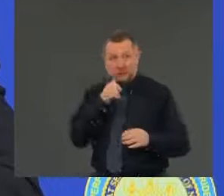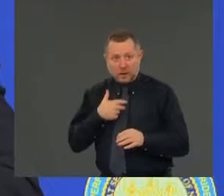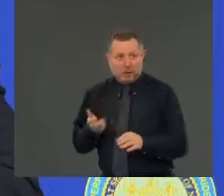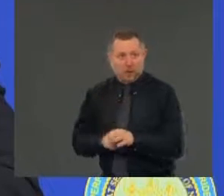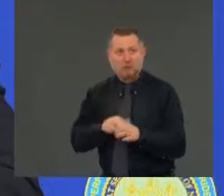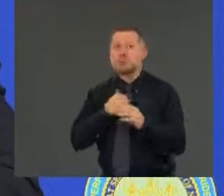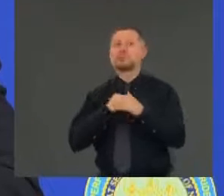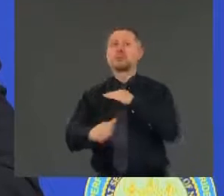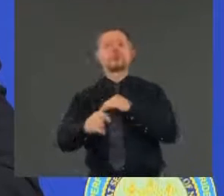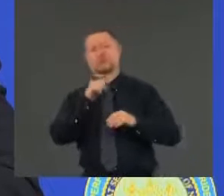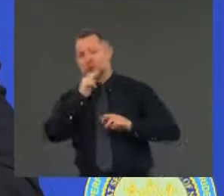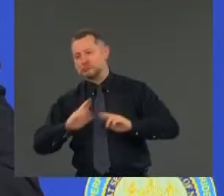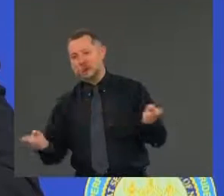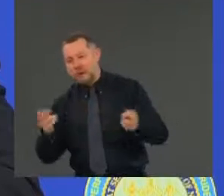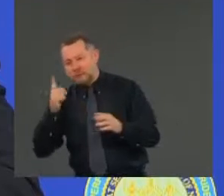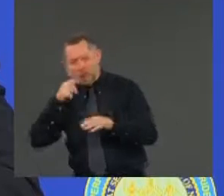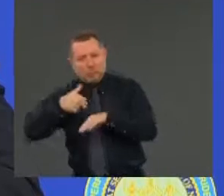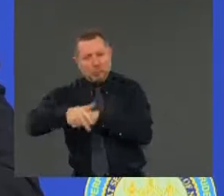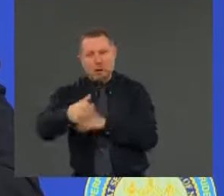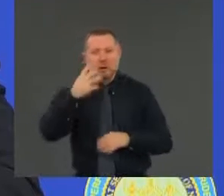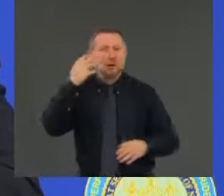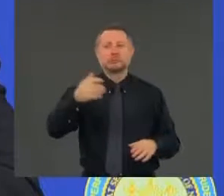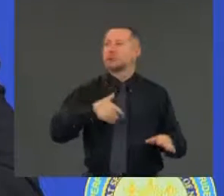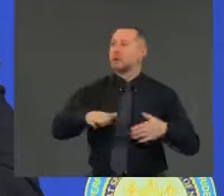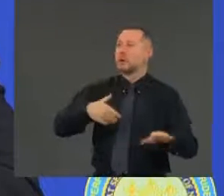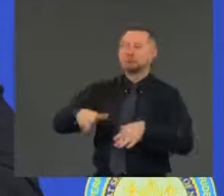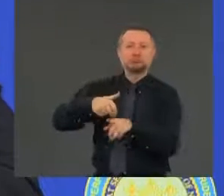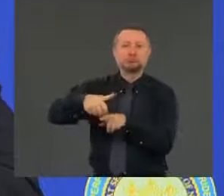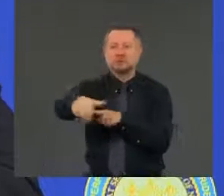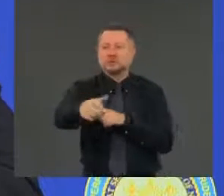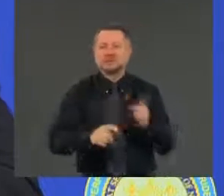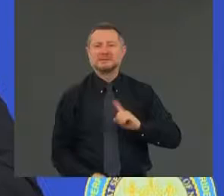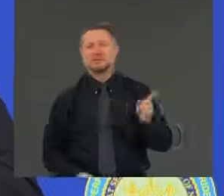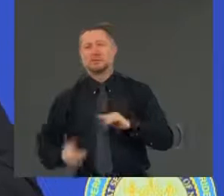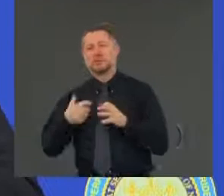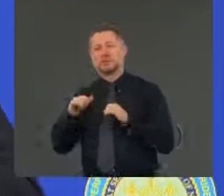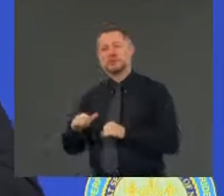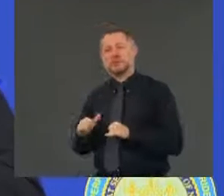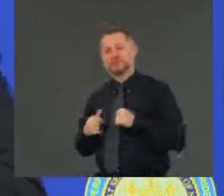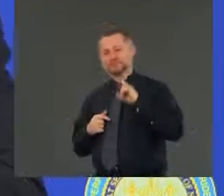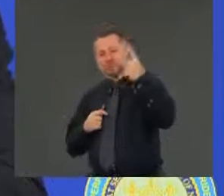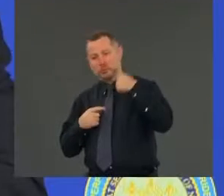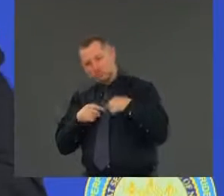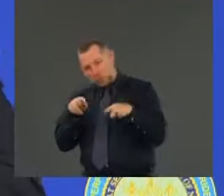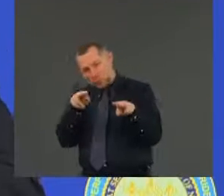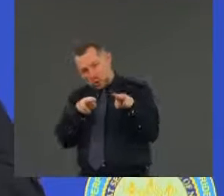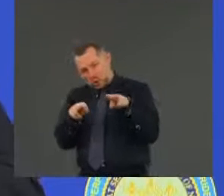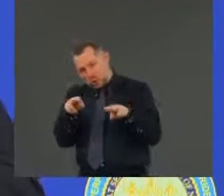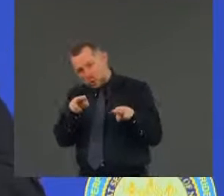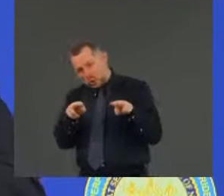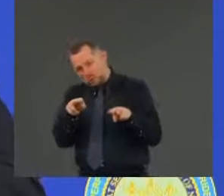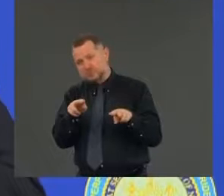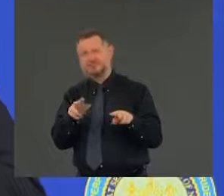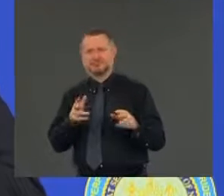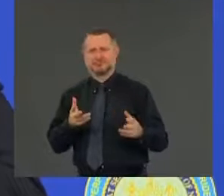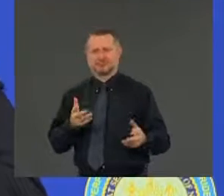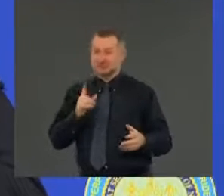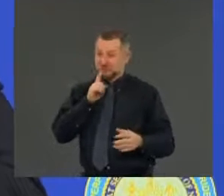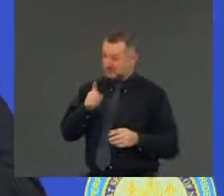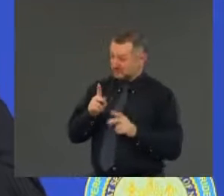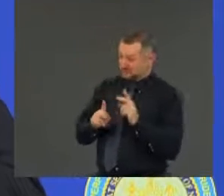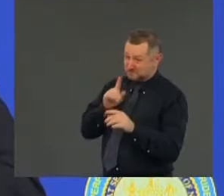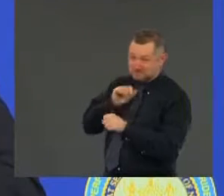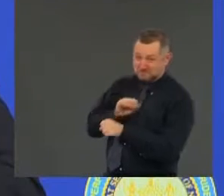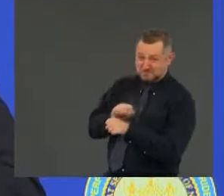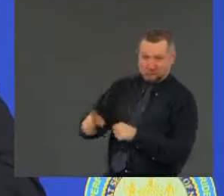down the sidewalk. I'm going to sit home and I'm going to watch to see what happens. People have gone through a trauma.